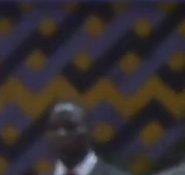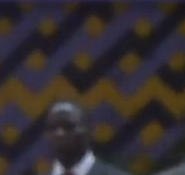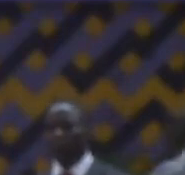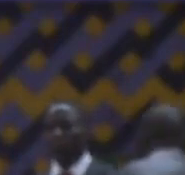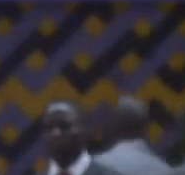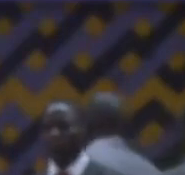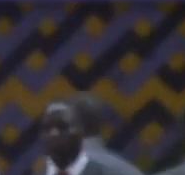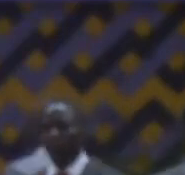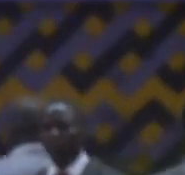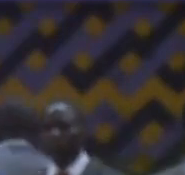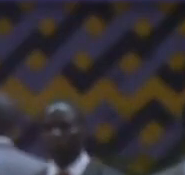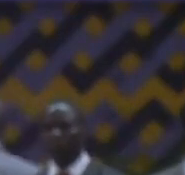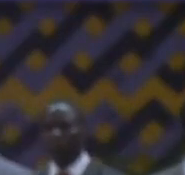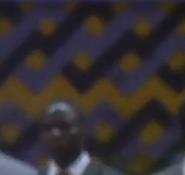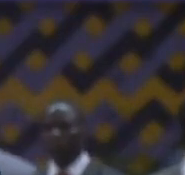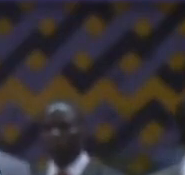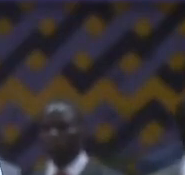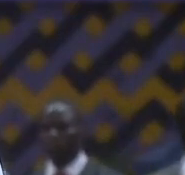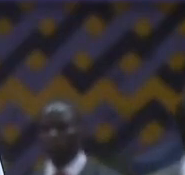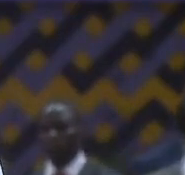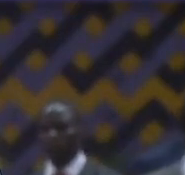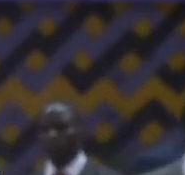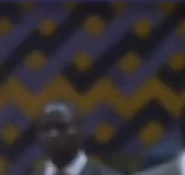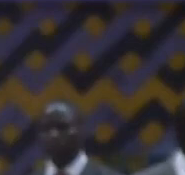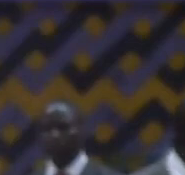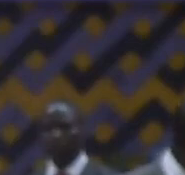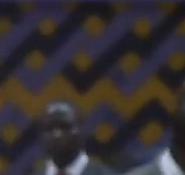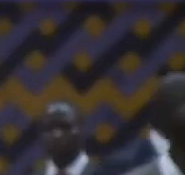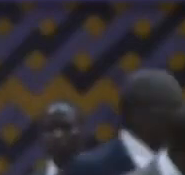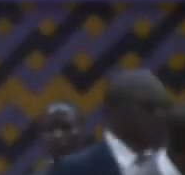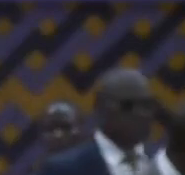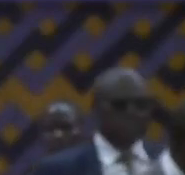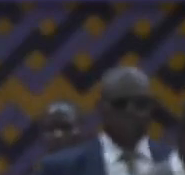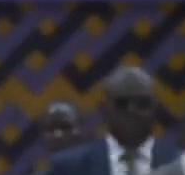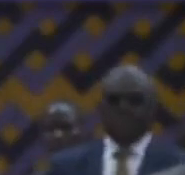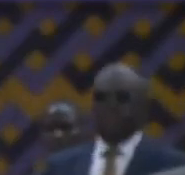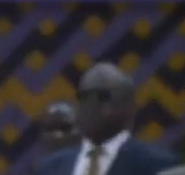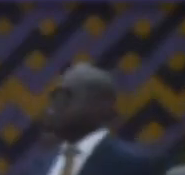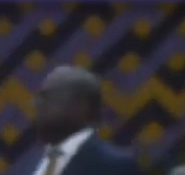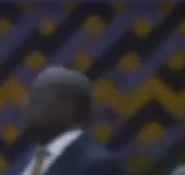that oil will never run dry on you in Jesus' name.